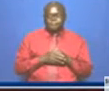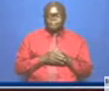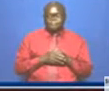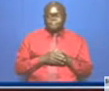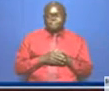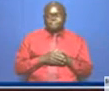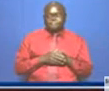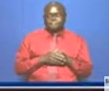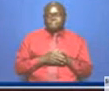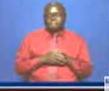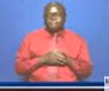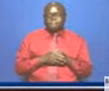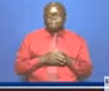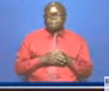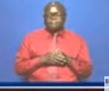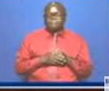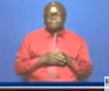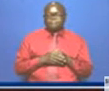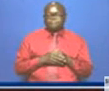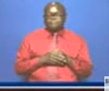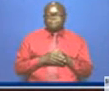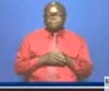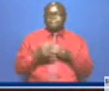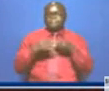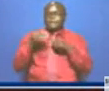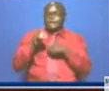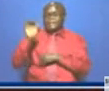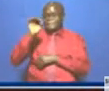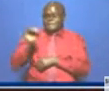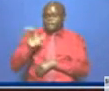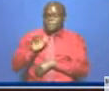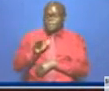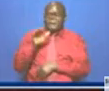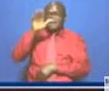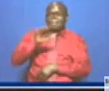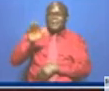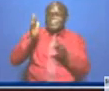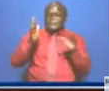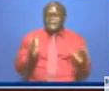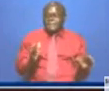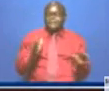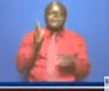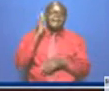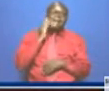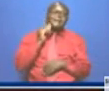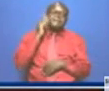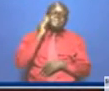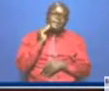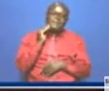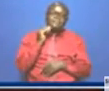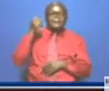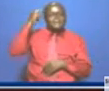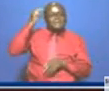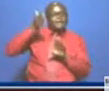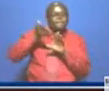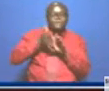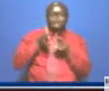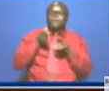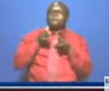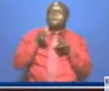Let me repeat that. The study on African parliaments reveals that 80% of women parliamentarians experience psychological violence in